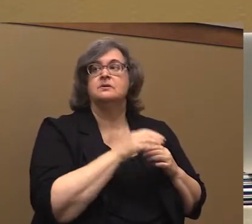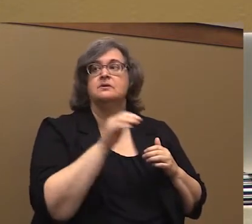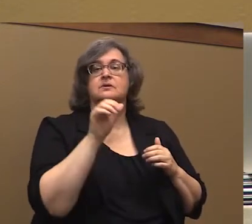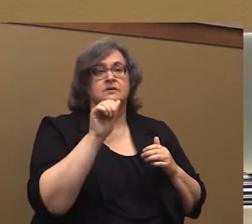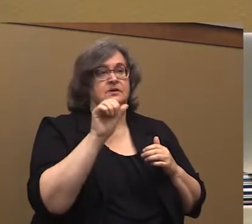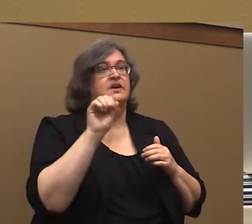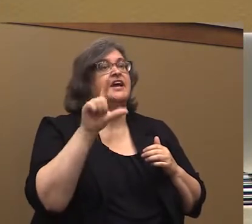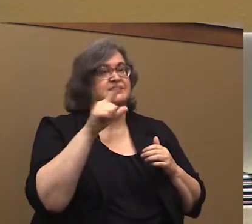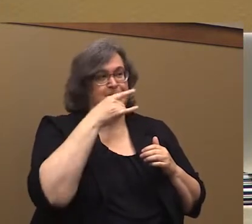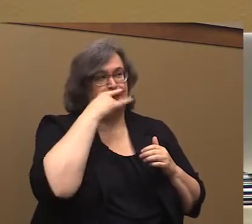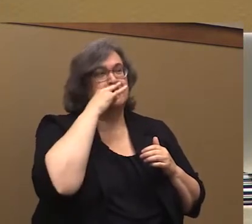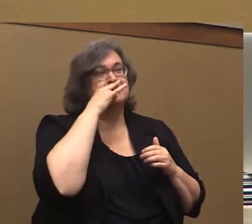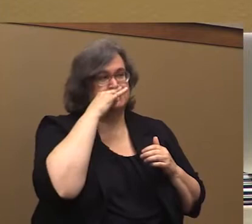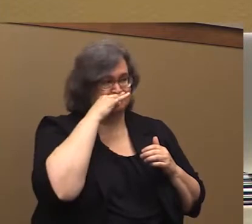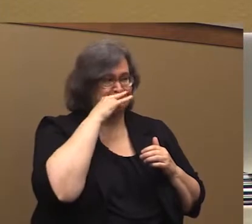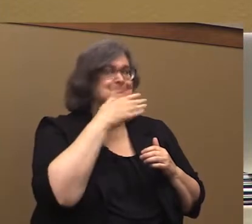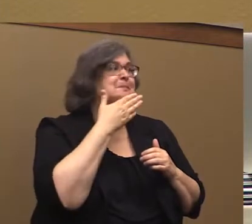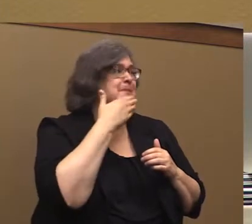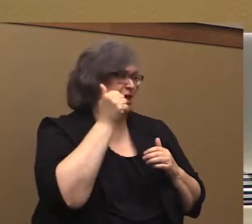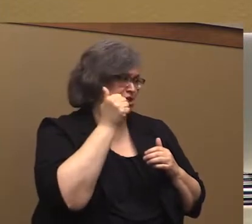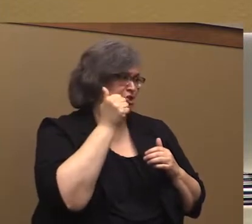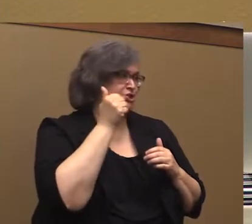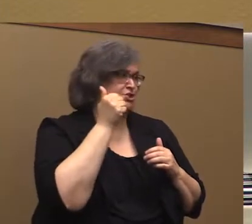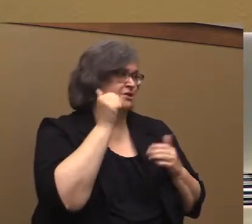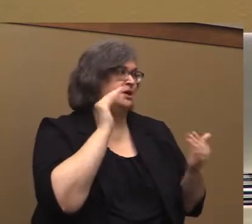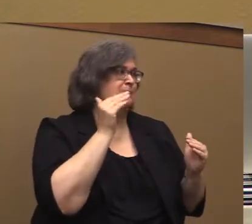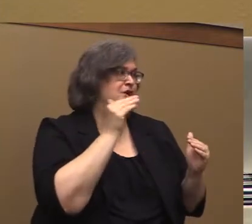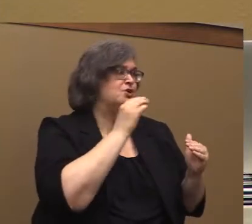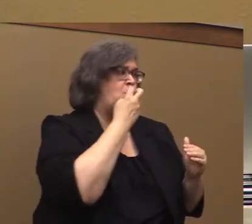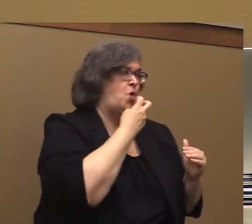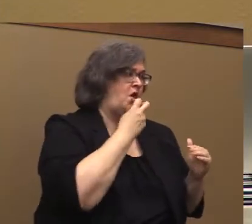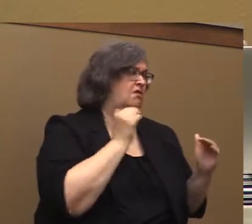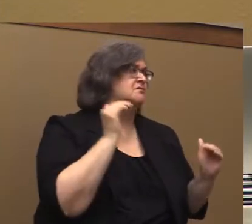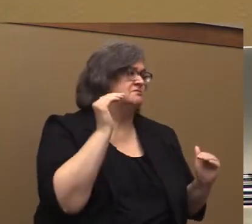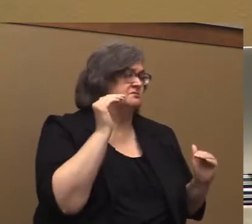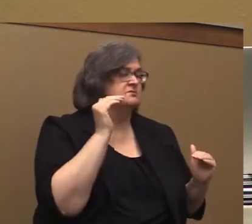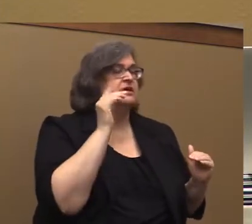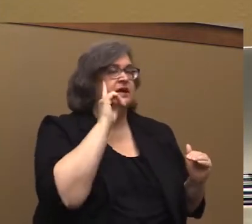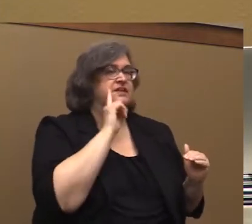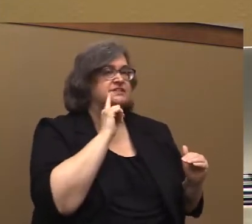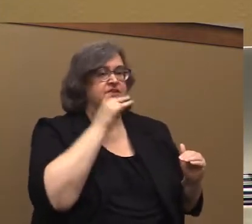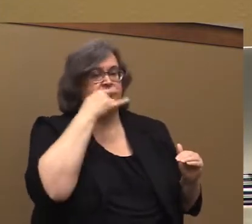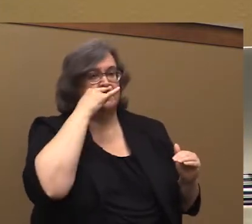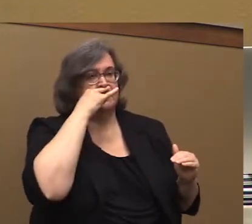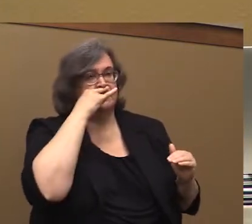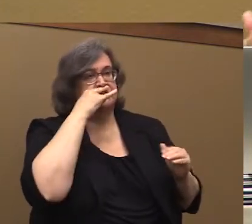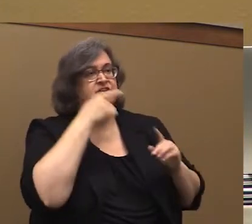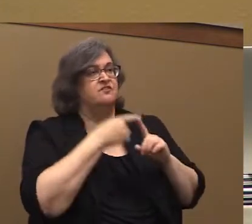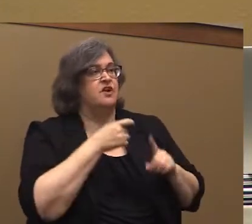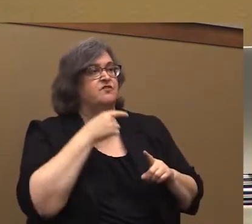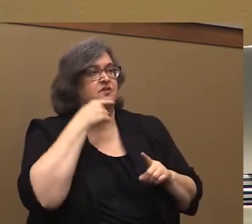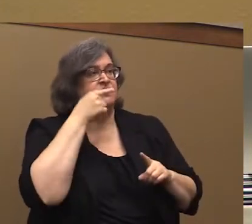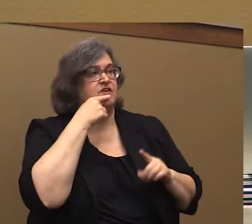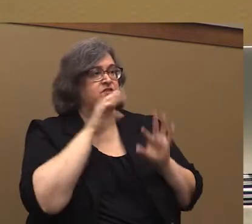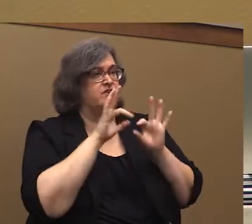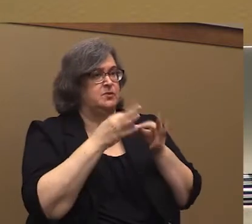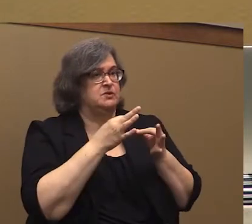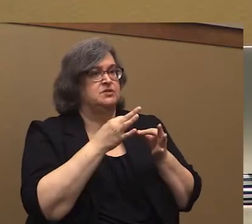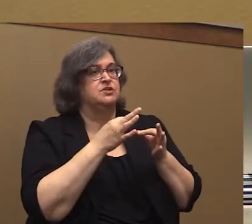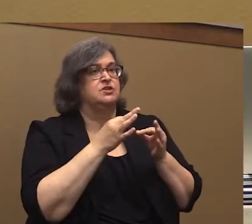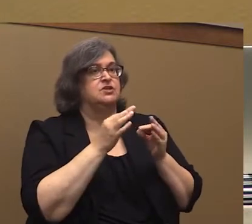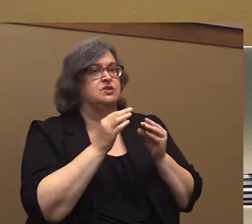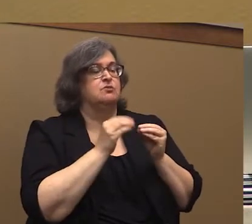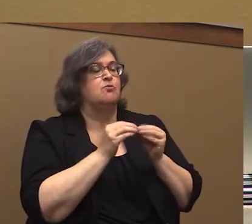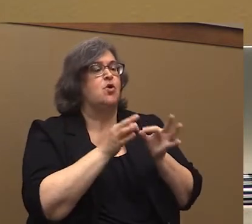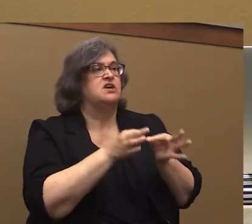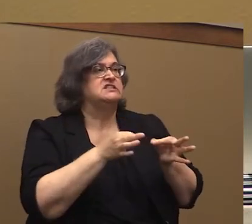Okay, ASL kids did better than oral. And deaf kids of hearing families